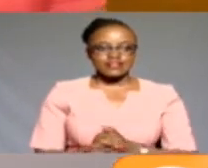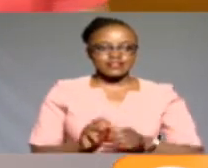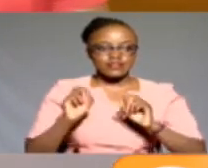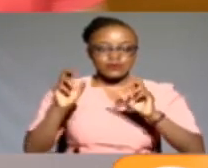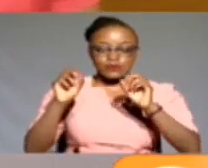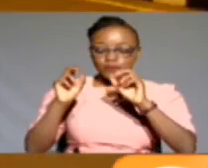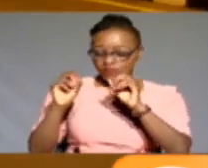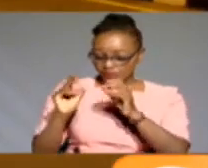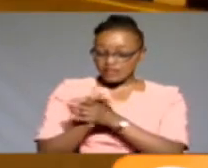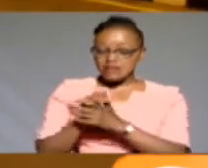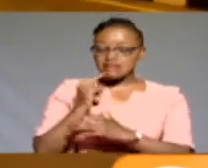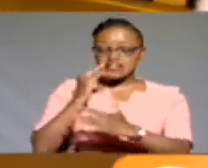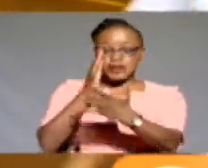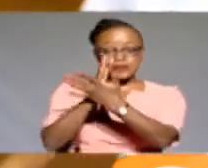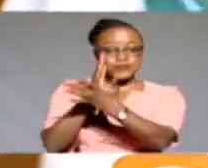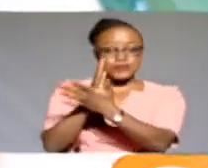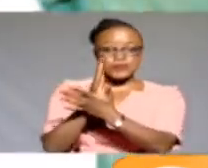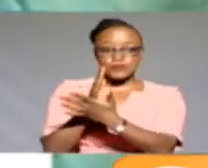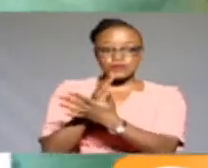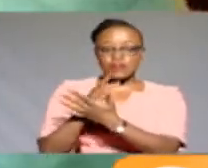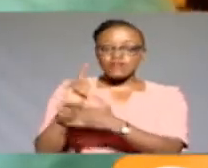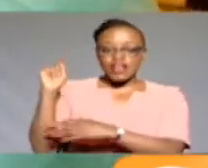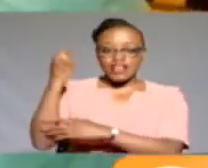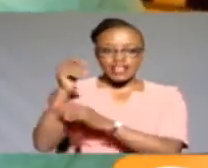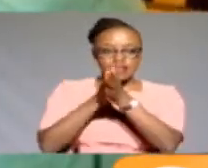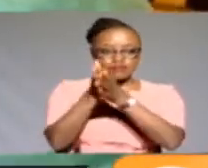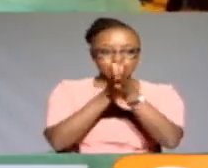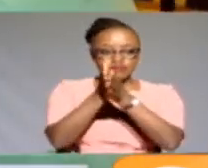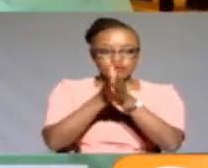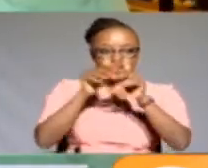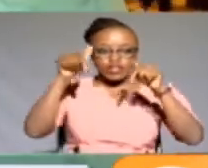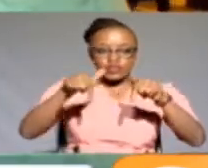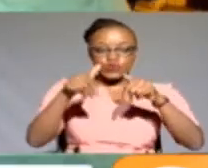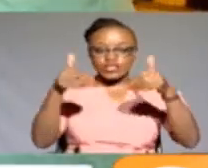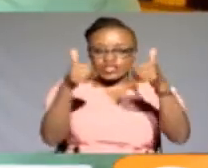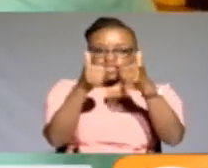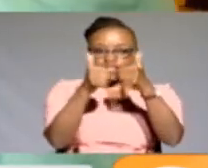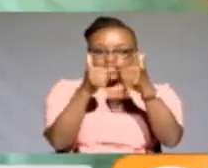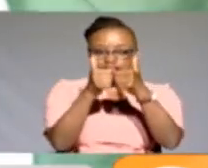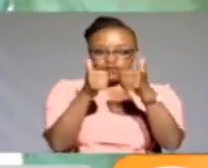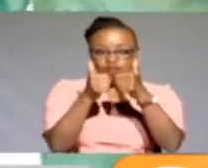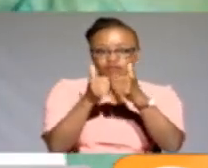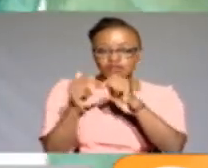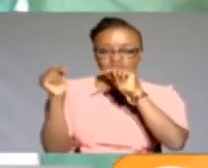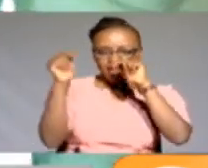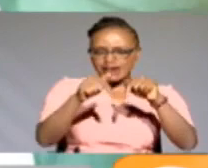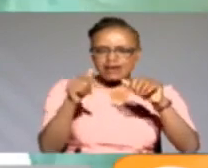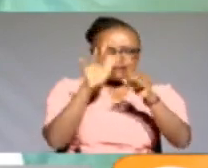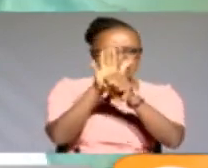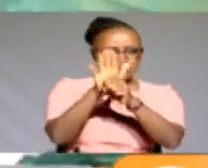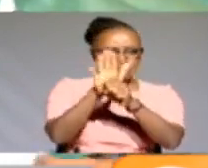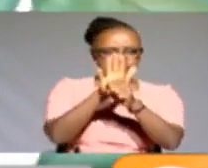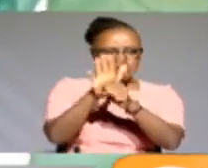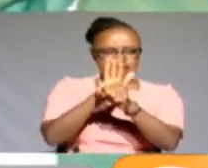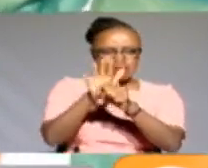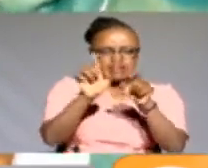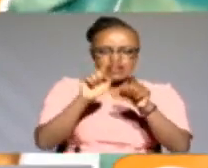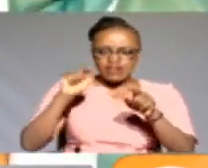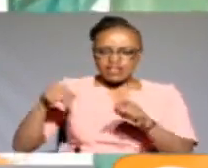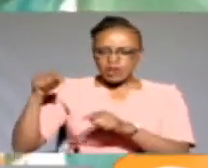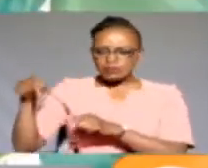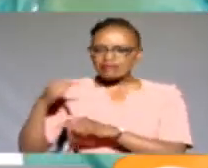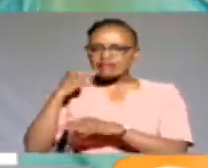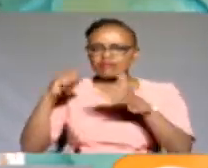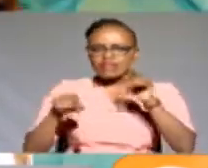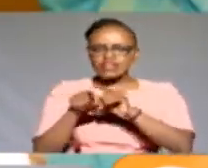Well, Victoria, I can tell you for a fact, the Kenyans are really passionate about today's game. They turned out in their hundreds, they turned out in their thousands, some would